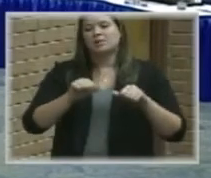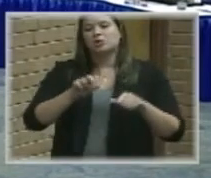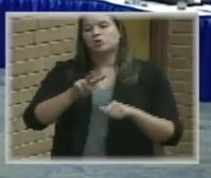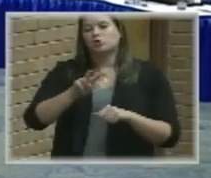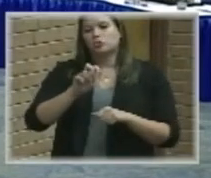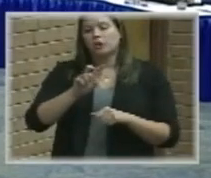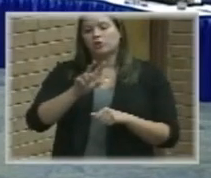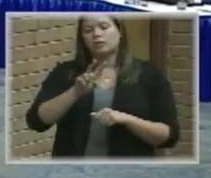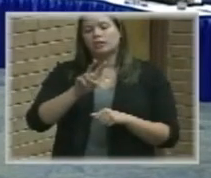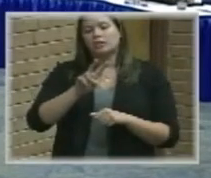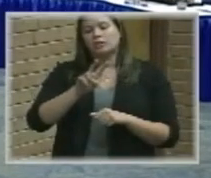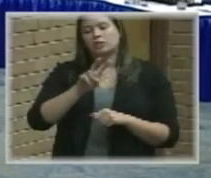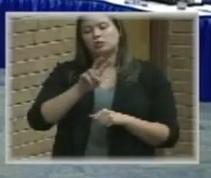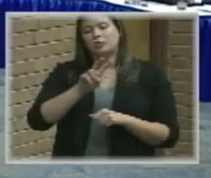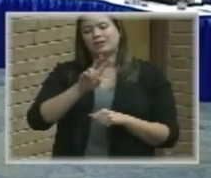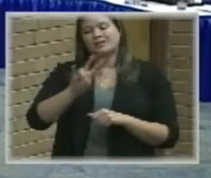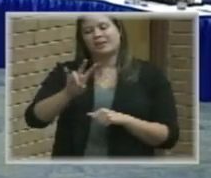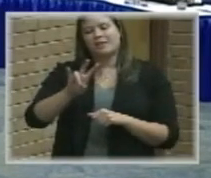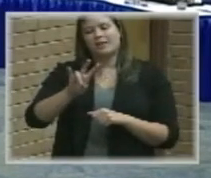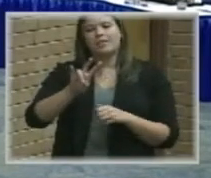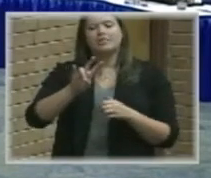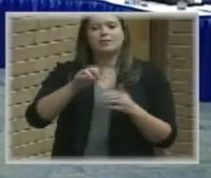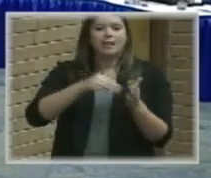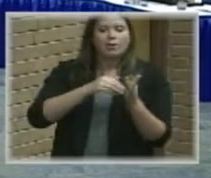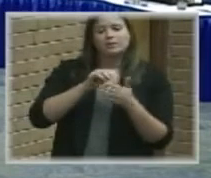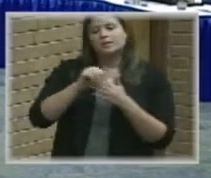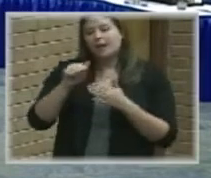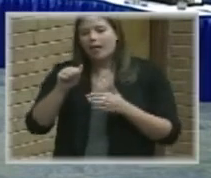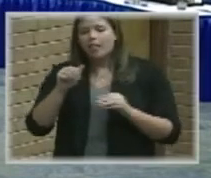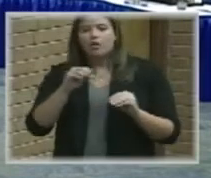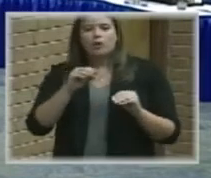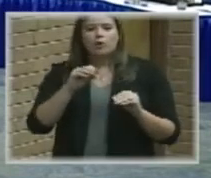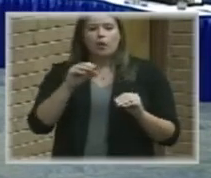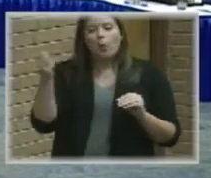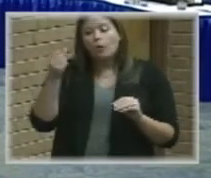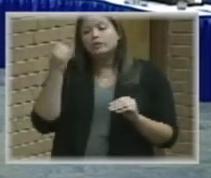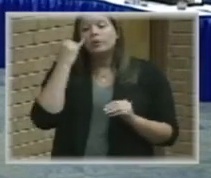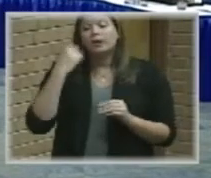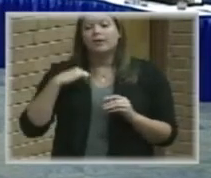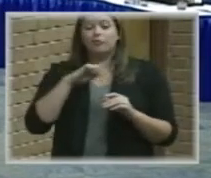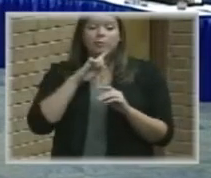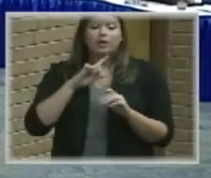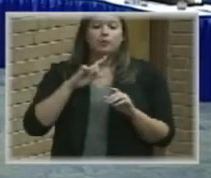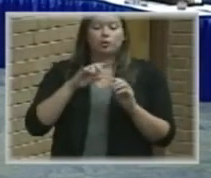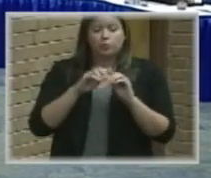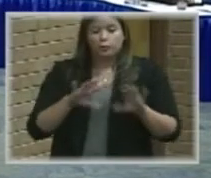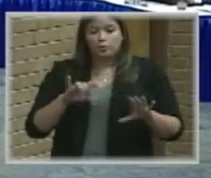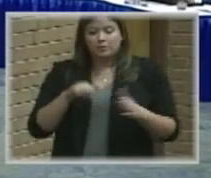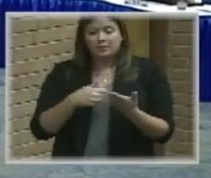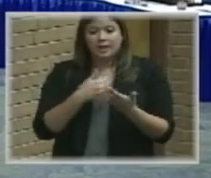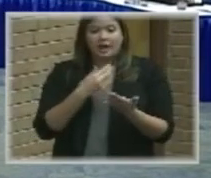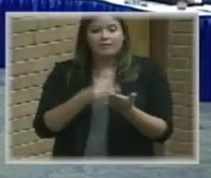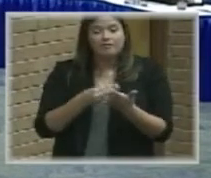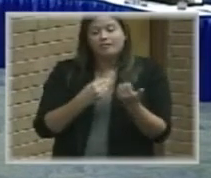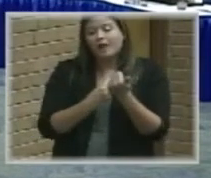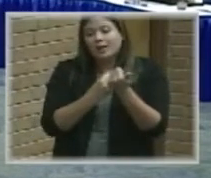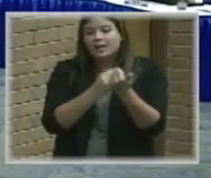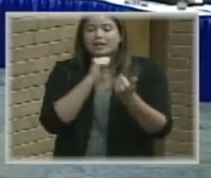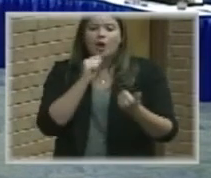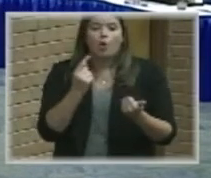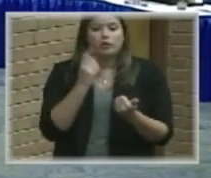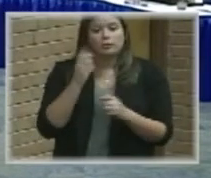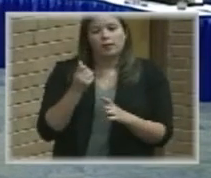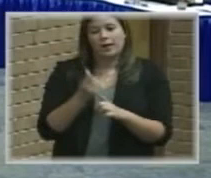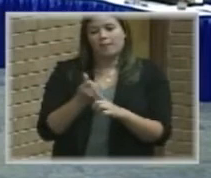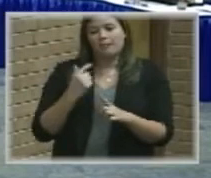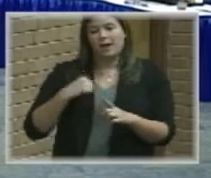$227,000 hole. That if in fact we were to lose that funding, not only would it impact